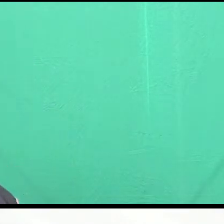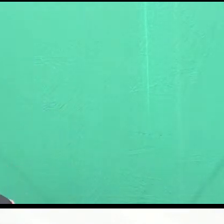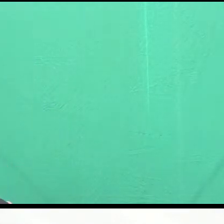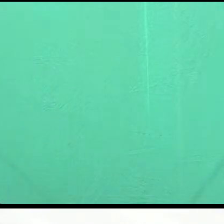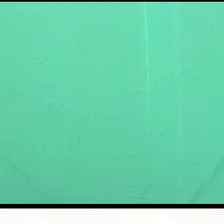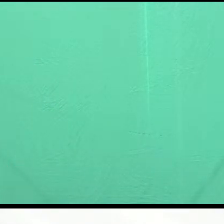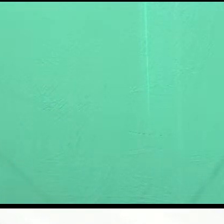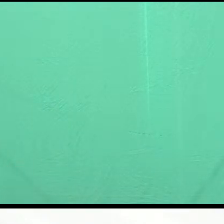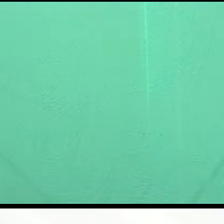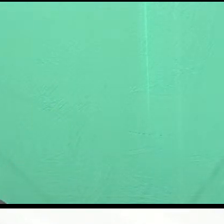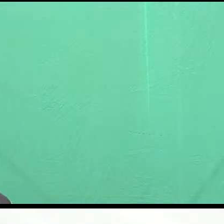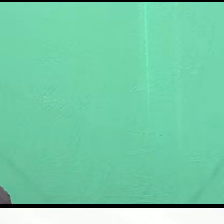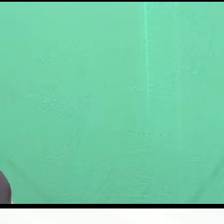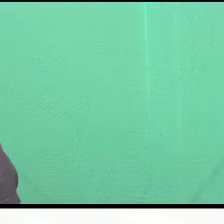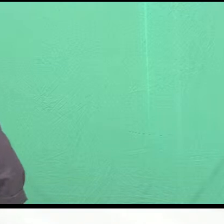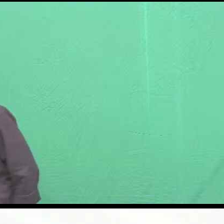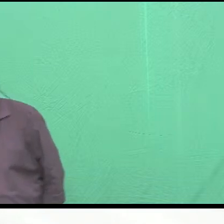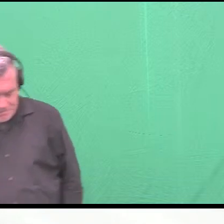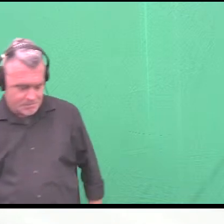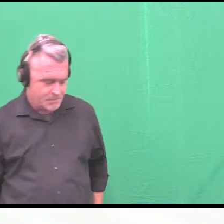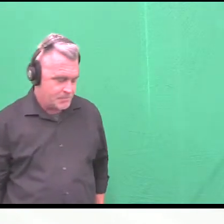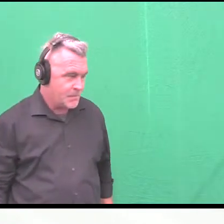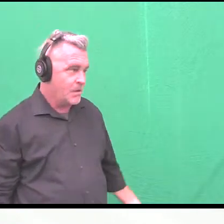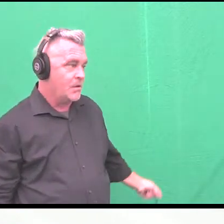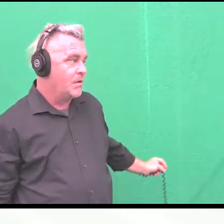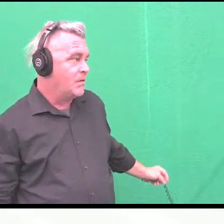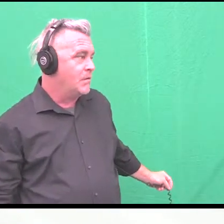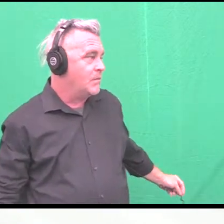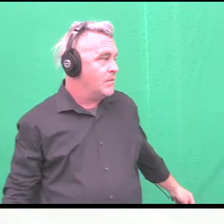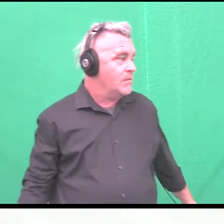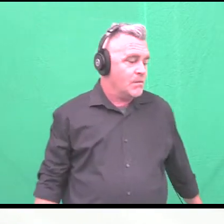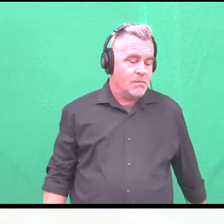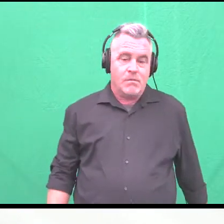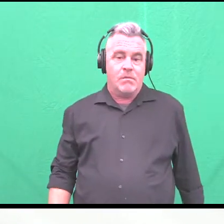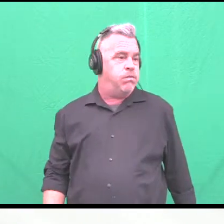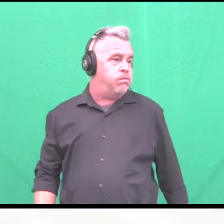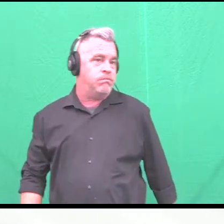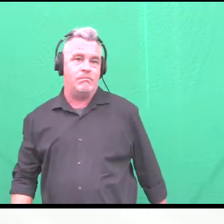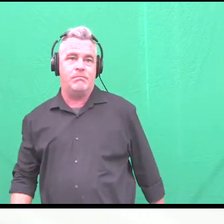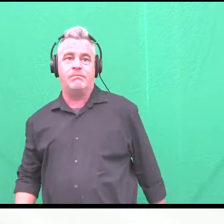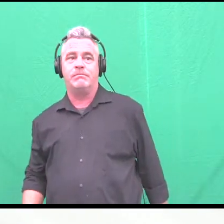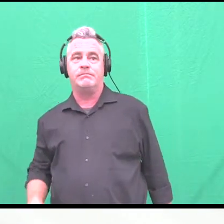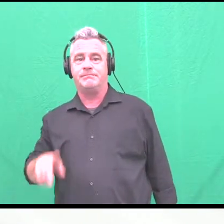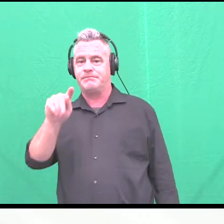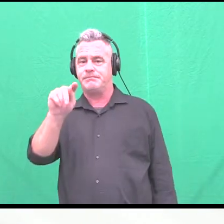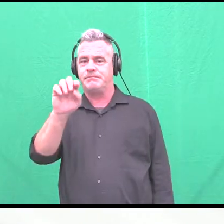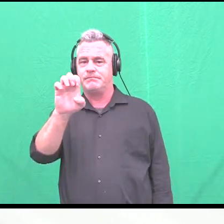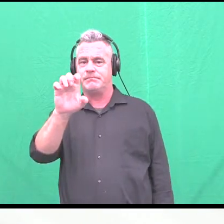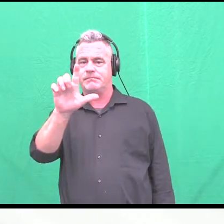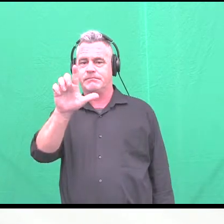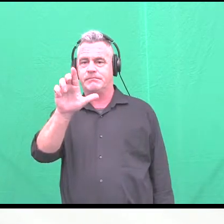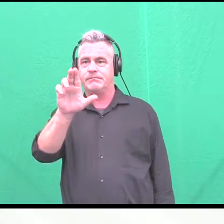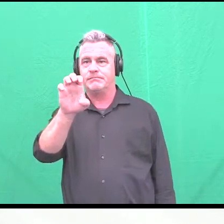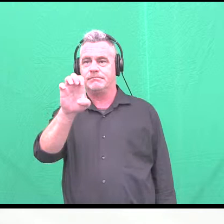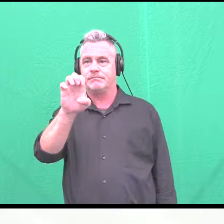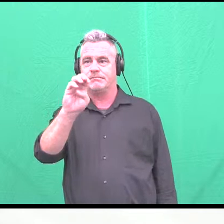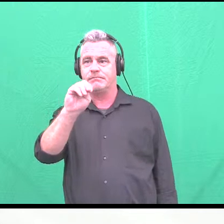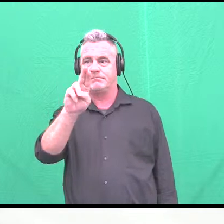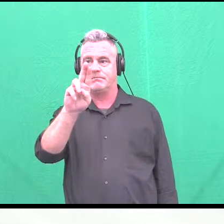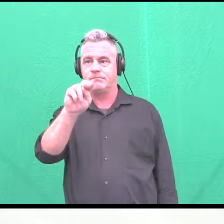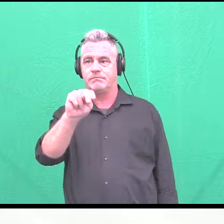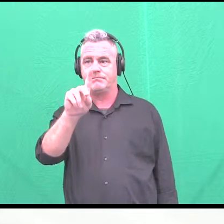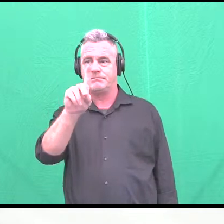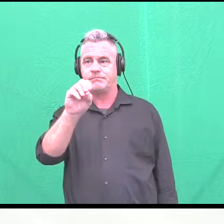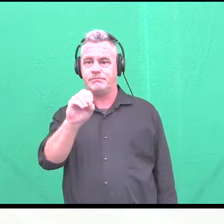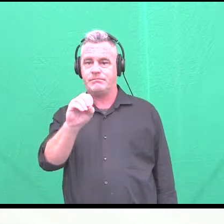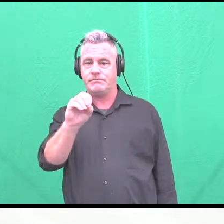Telemundo. Are there going to be more opportunities with Spanish TV? Yes, and that is one of my goals